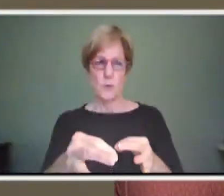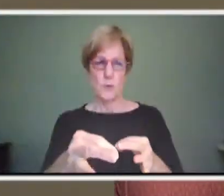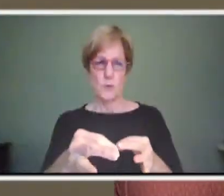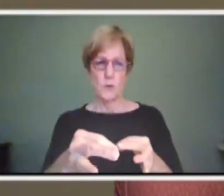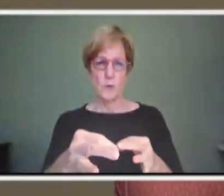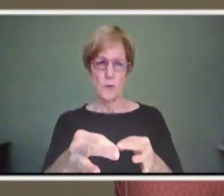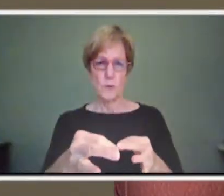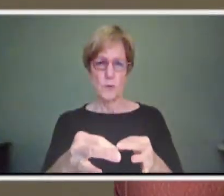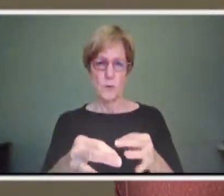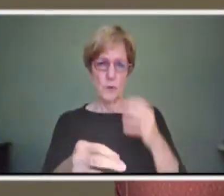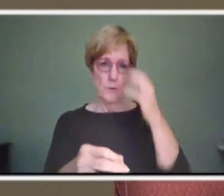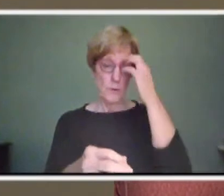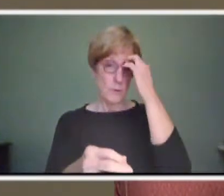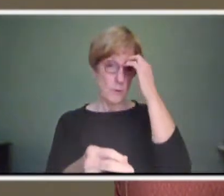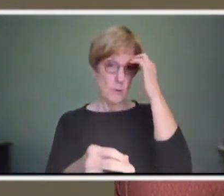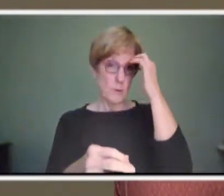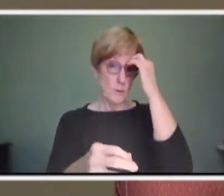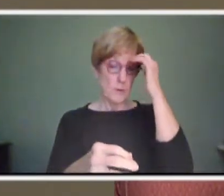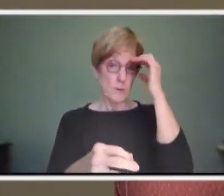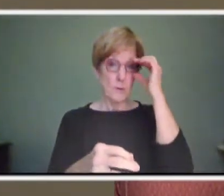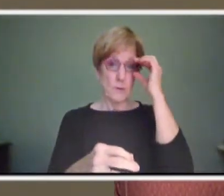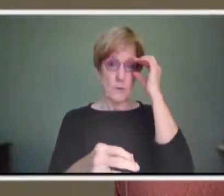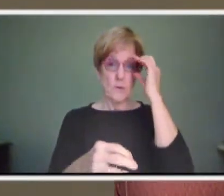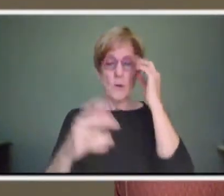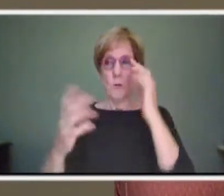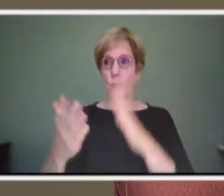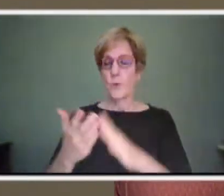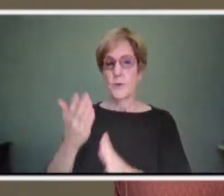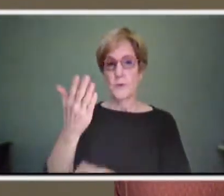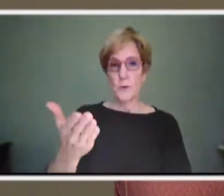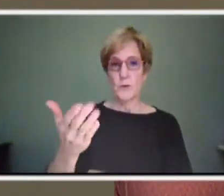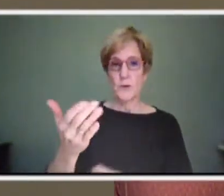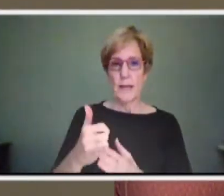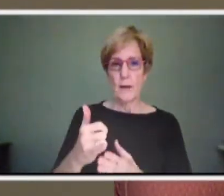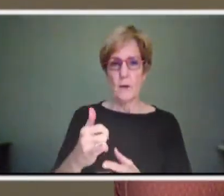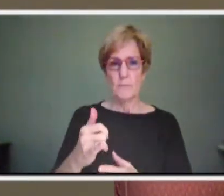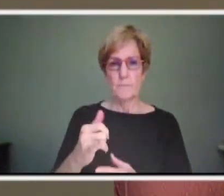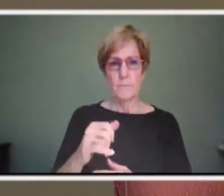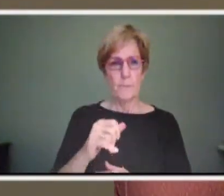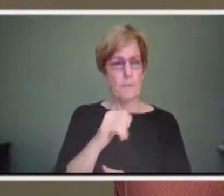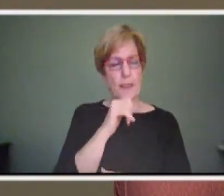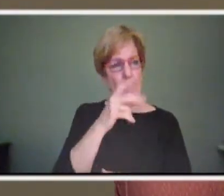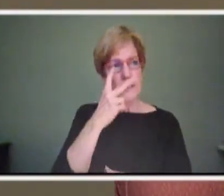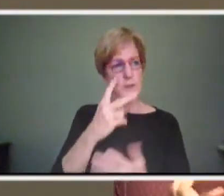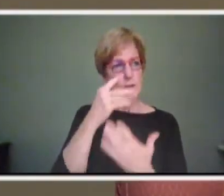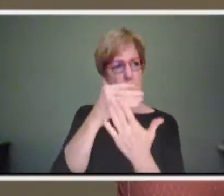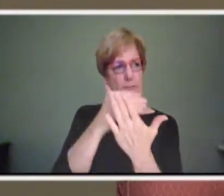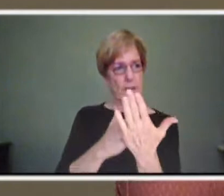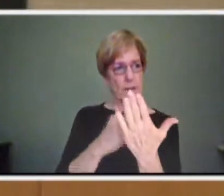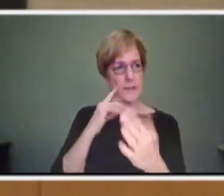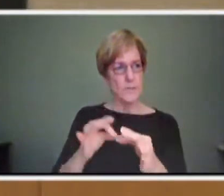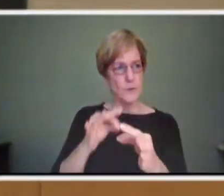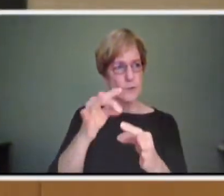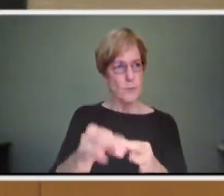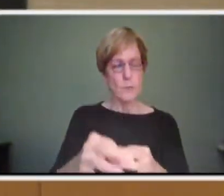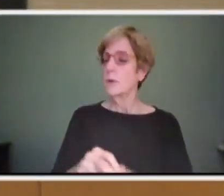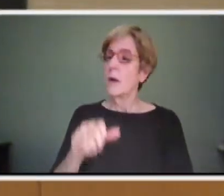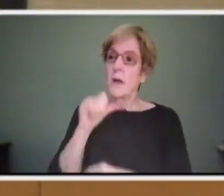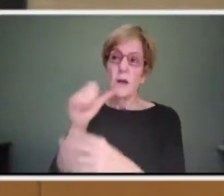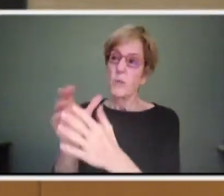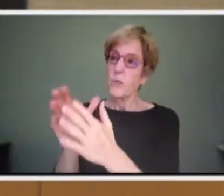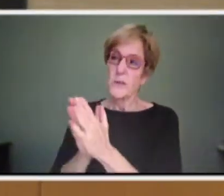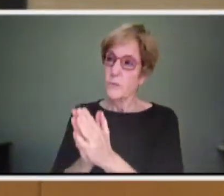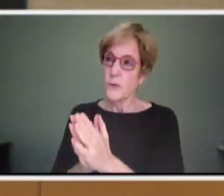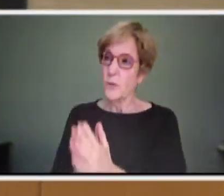the. We have Have a they motion. requested deferral? Because I didn't see it in the deferral Yeah, list. there wasn't a deferral requested. Yeah,